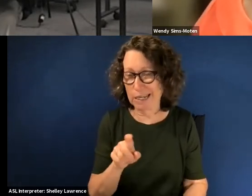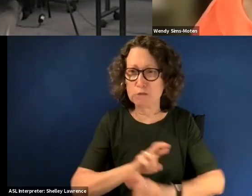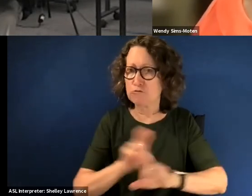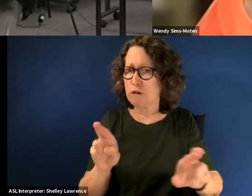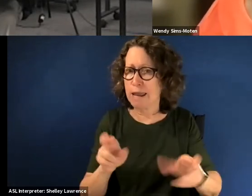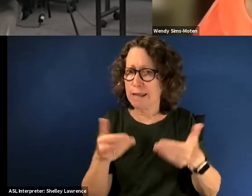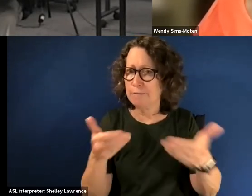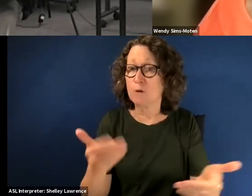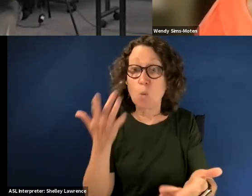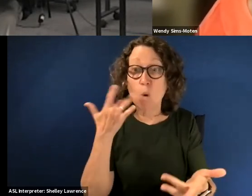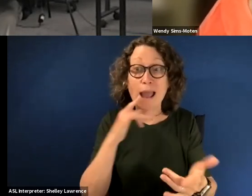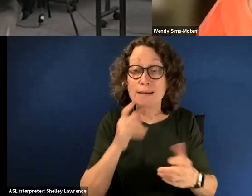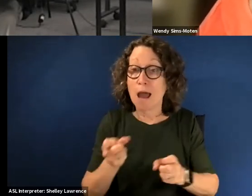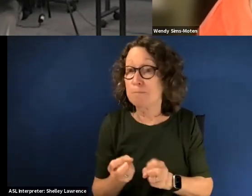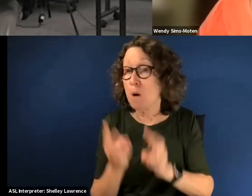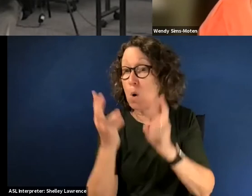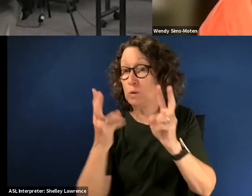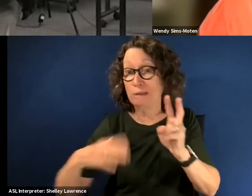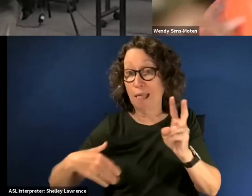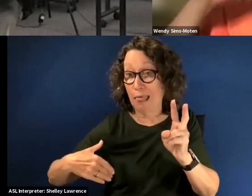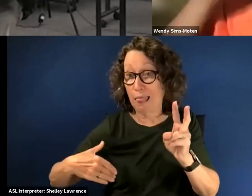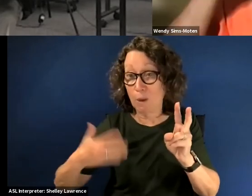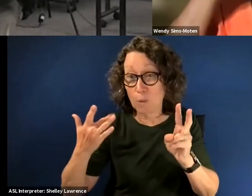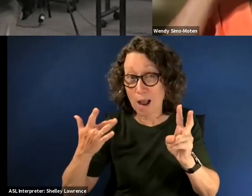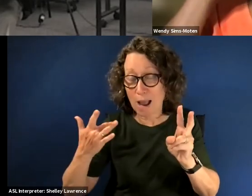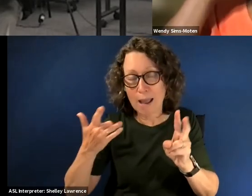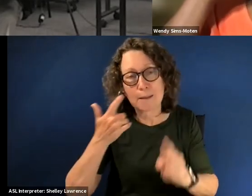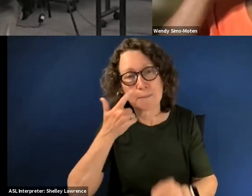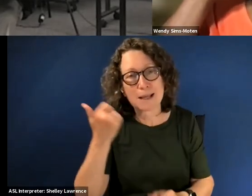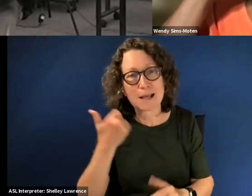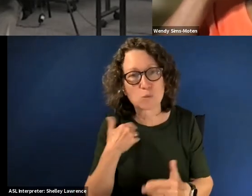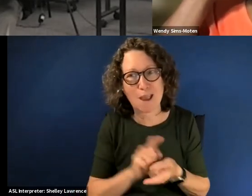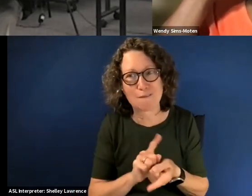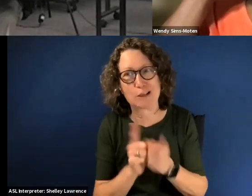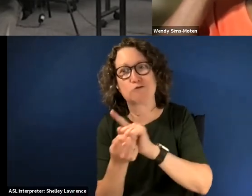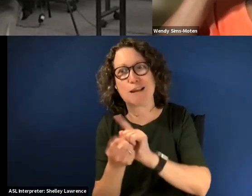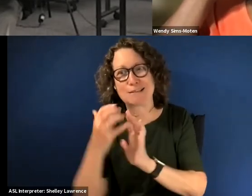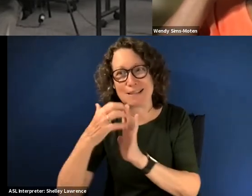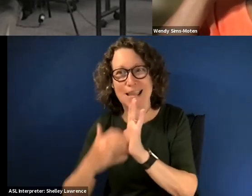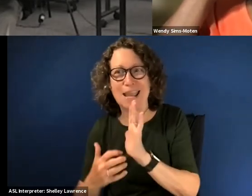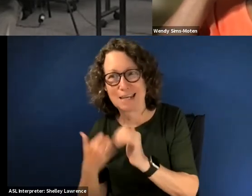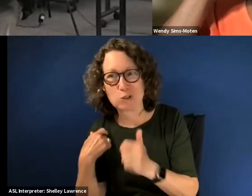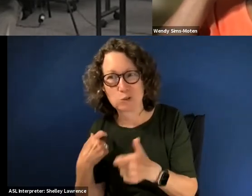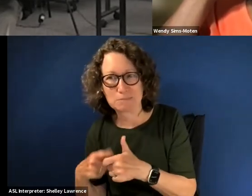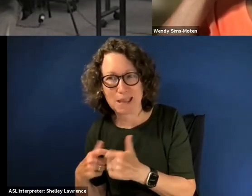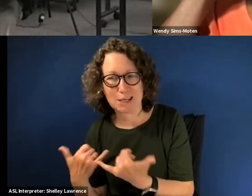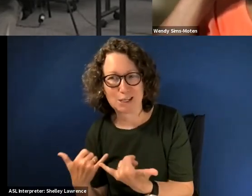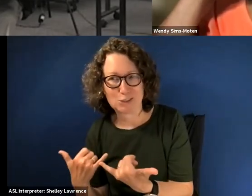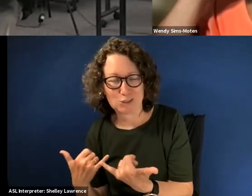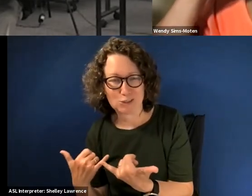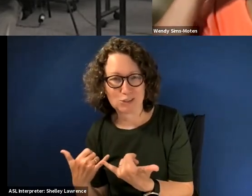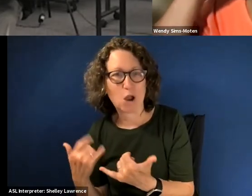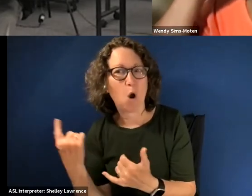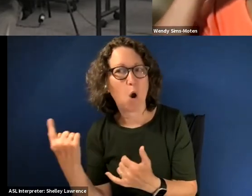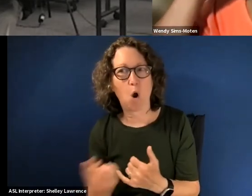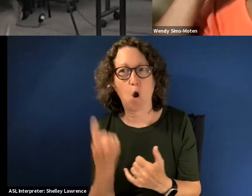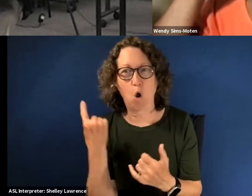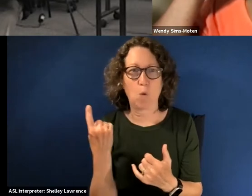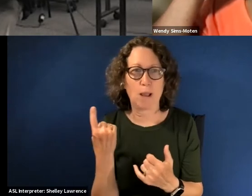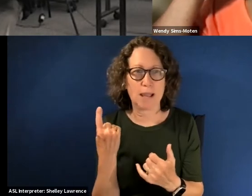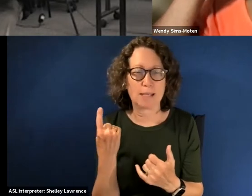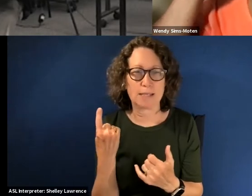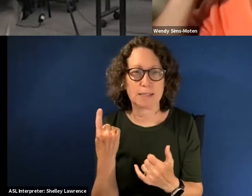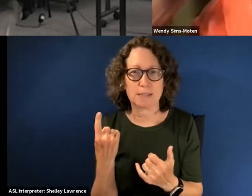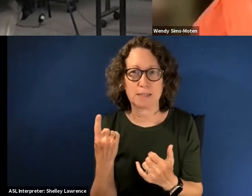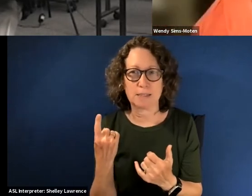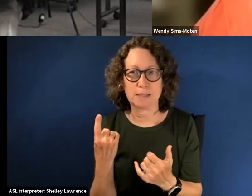The reason it's not on our website is because we're having it translated into Spanish, and we always